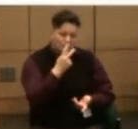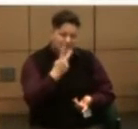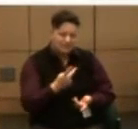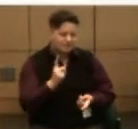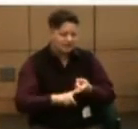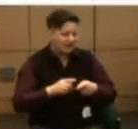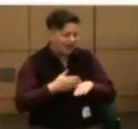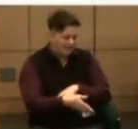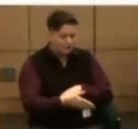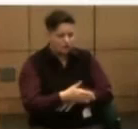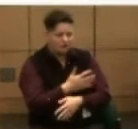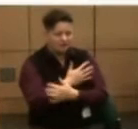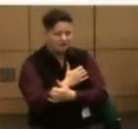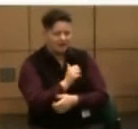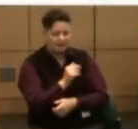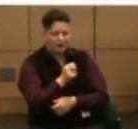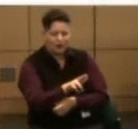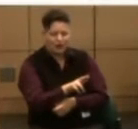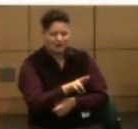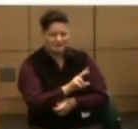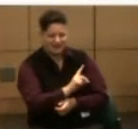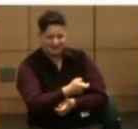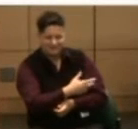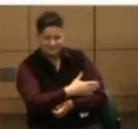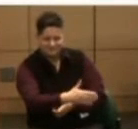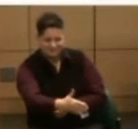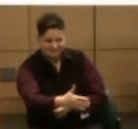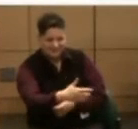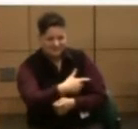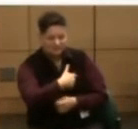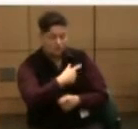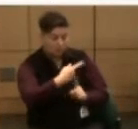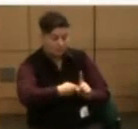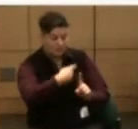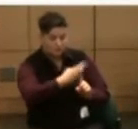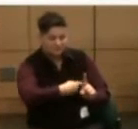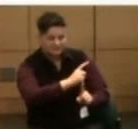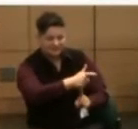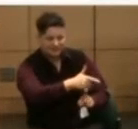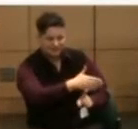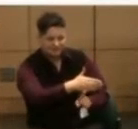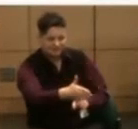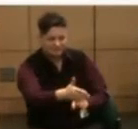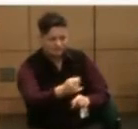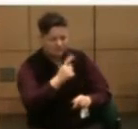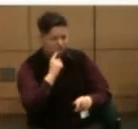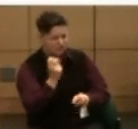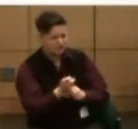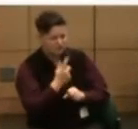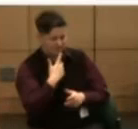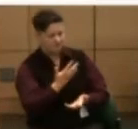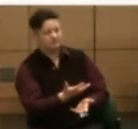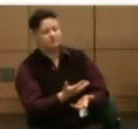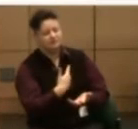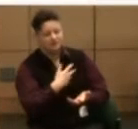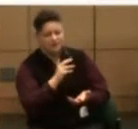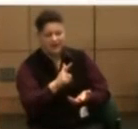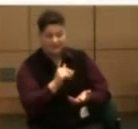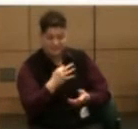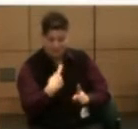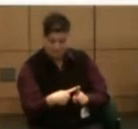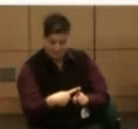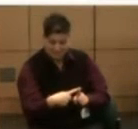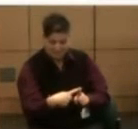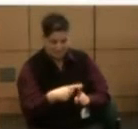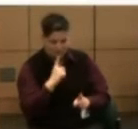diagnostic ABR. So they're 1, 2, 3 months old. And so then it's not easy to say, well, even if that was positive, that